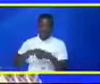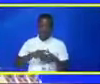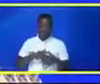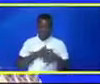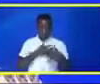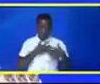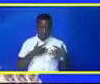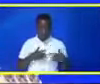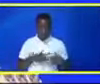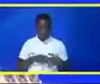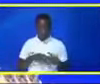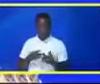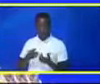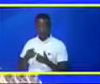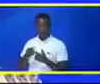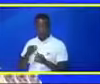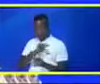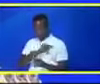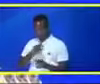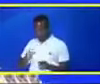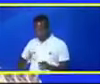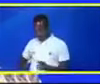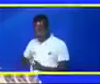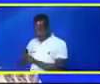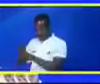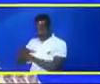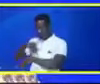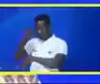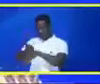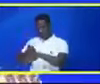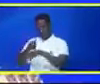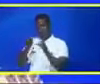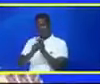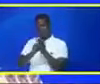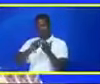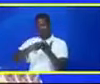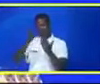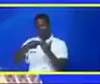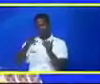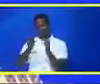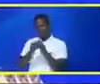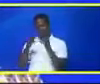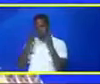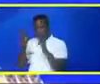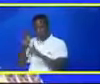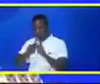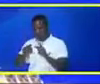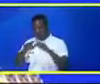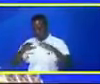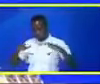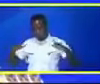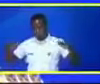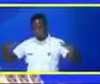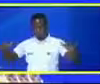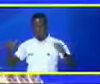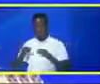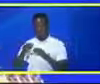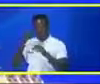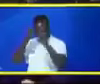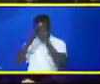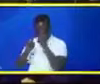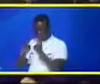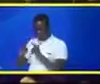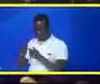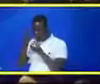eminence, to put forth this prophetic convocation. And look, the harvest that has come because of one man's